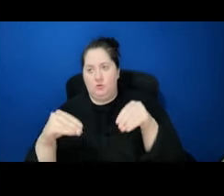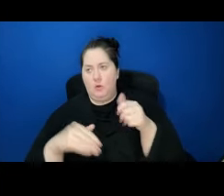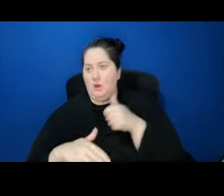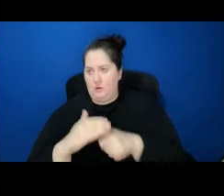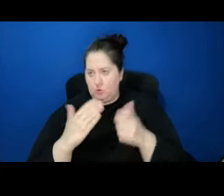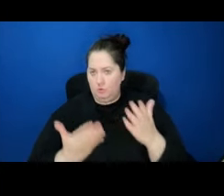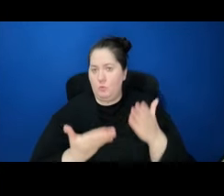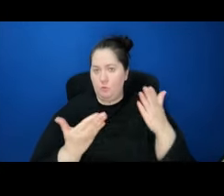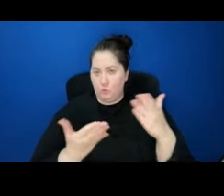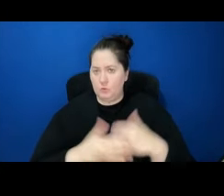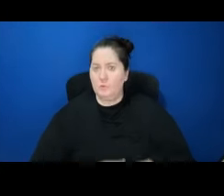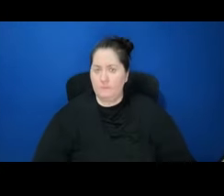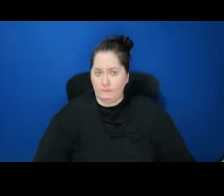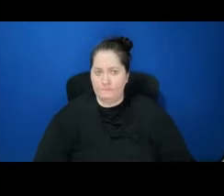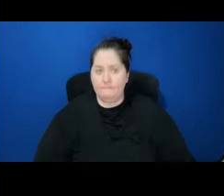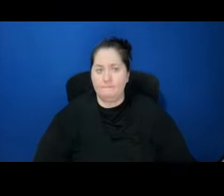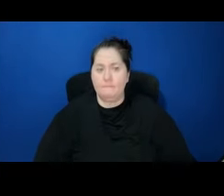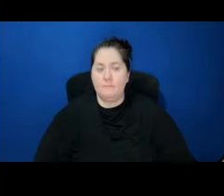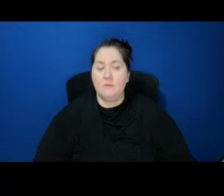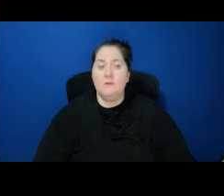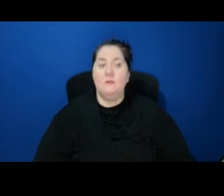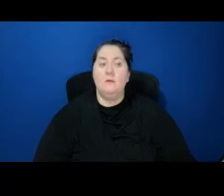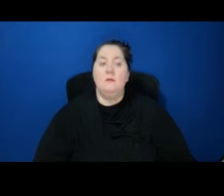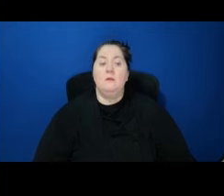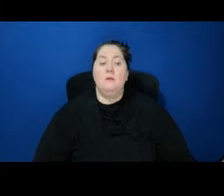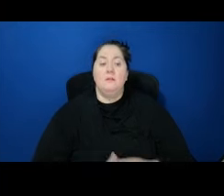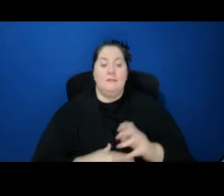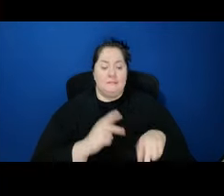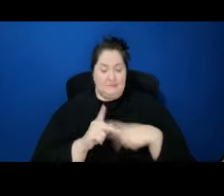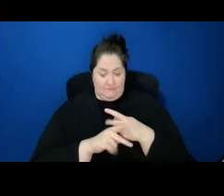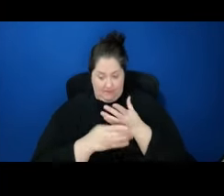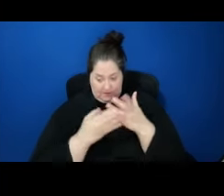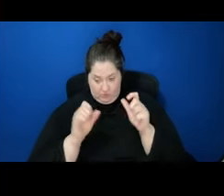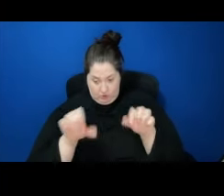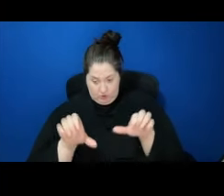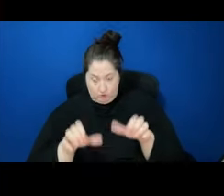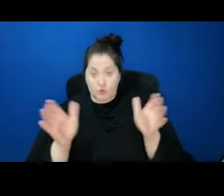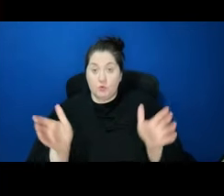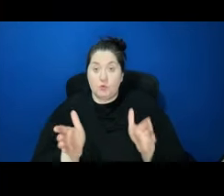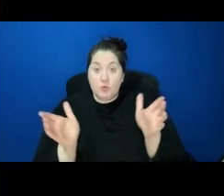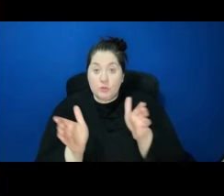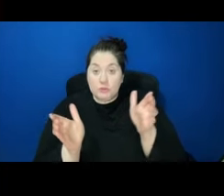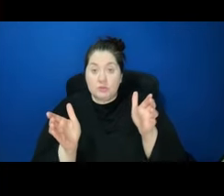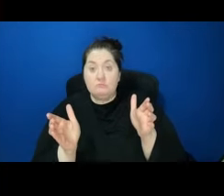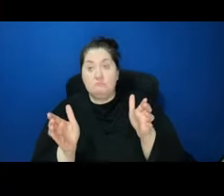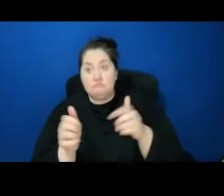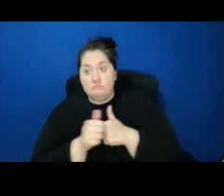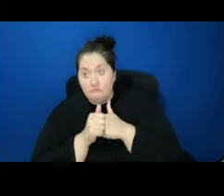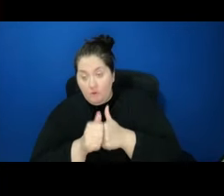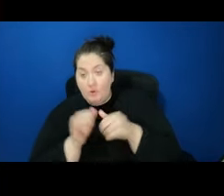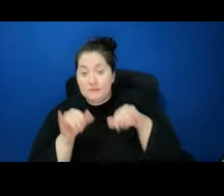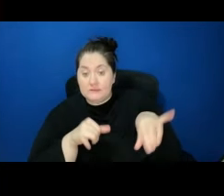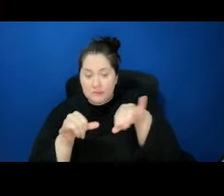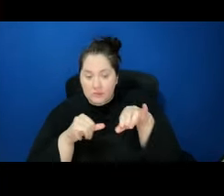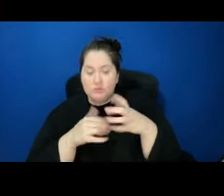proposal. In terms of the types of things that we could do to encourage them,